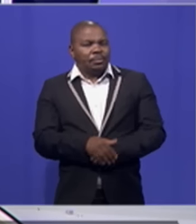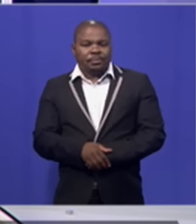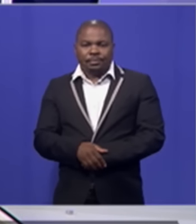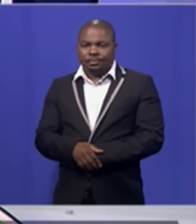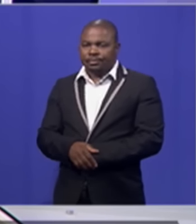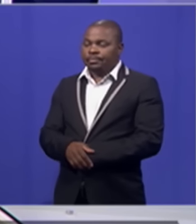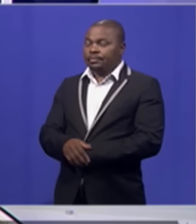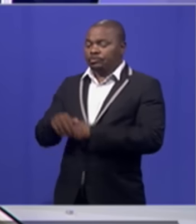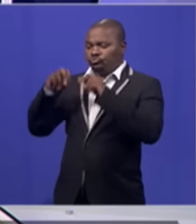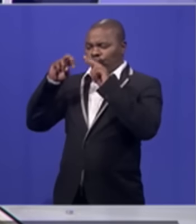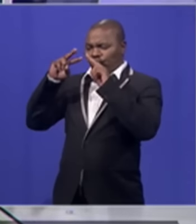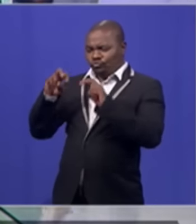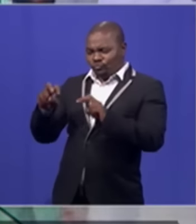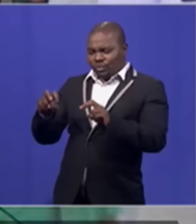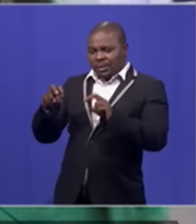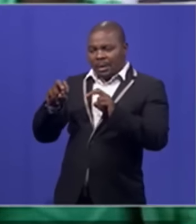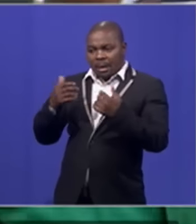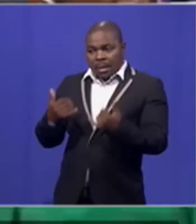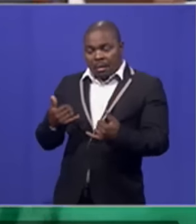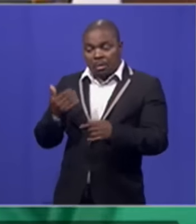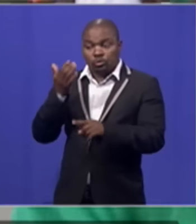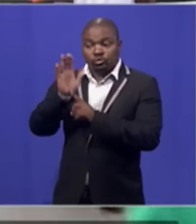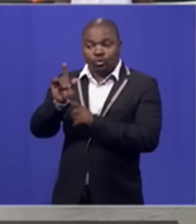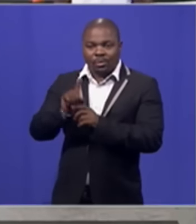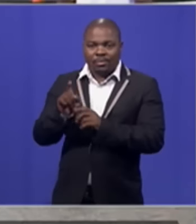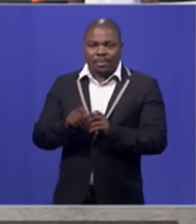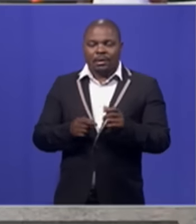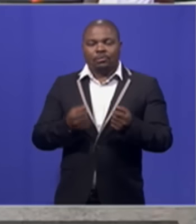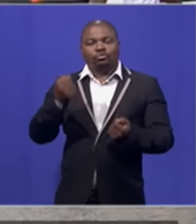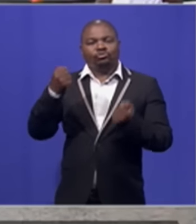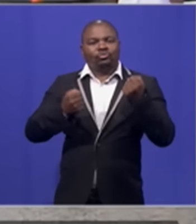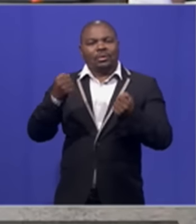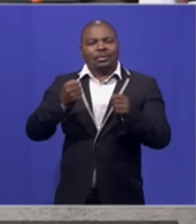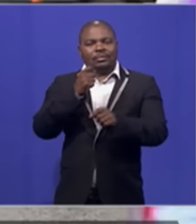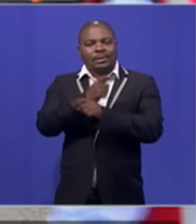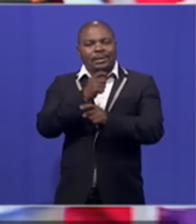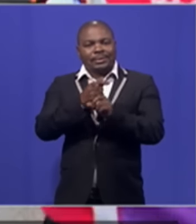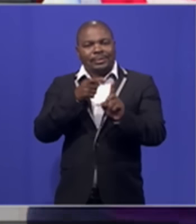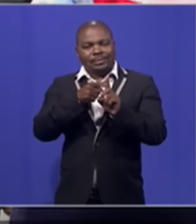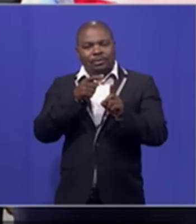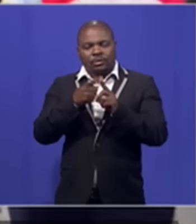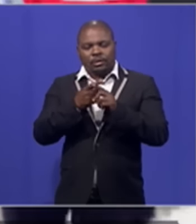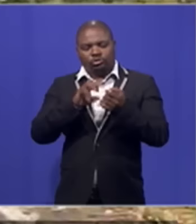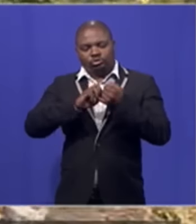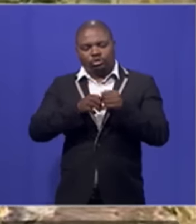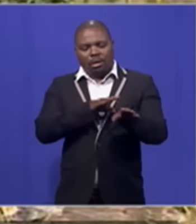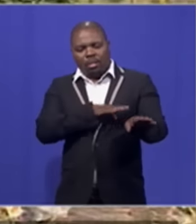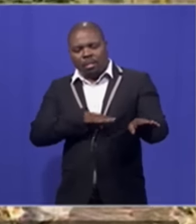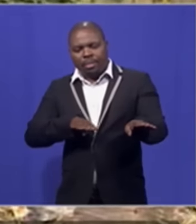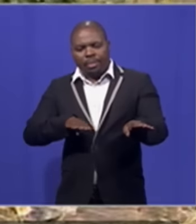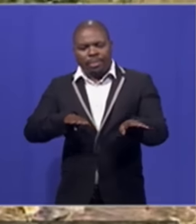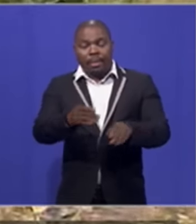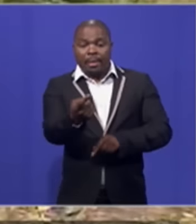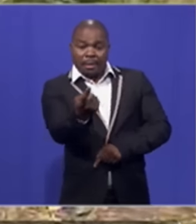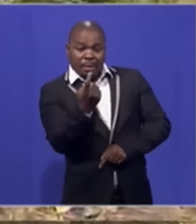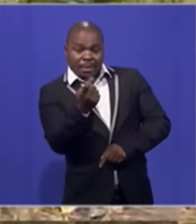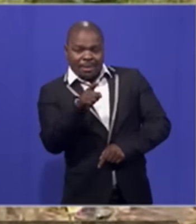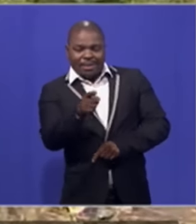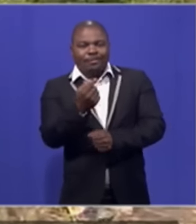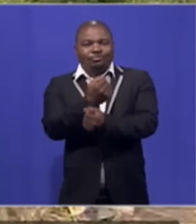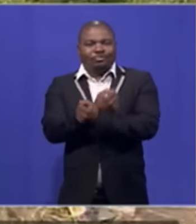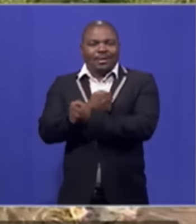Tshidiso diphuputso tsa sethathong di bontsha hore mokganni wa tekesi o na le ka ho se ya tsebe mme a tobana le lori ke ka